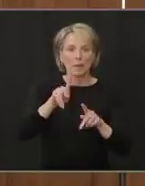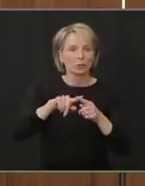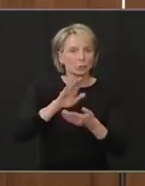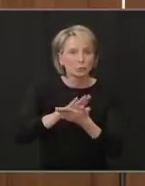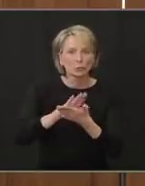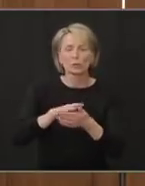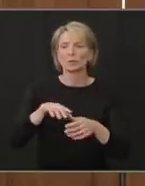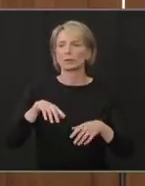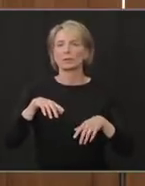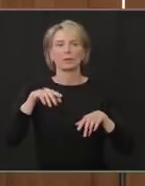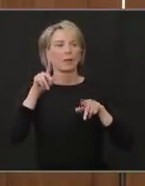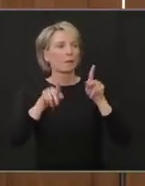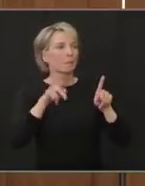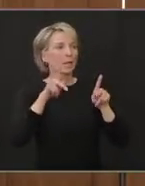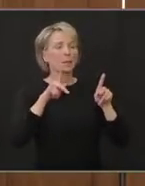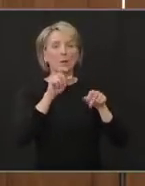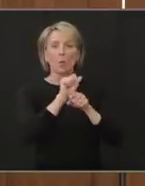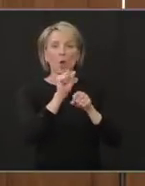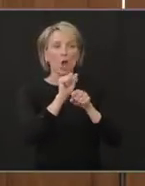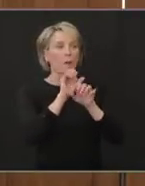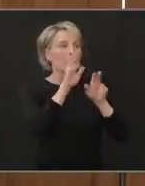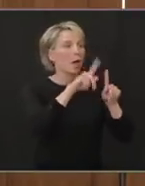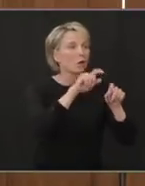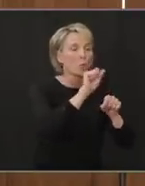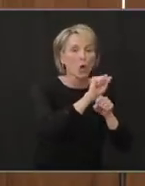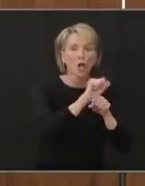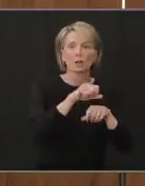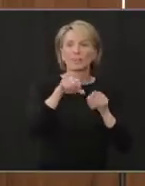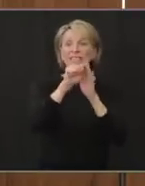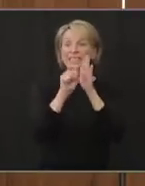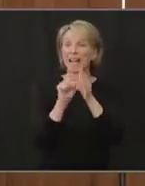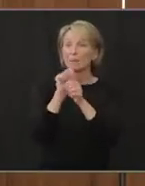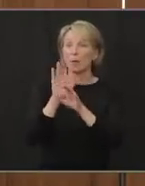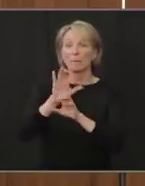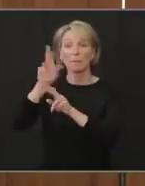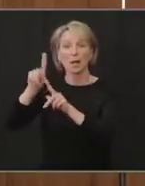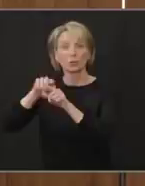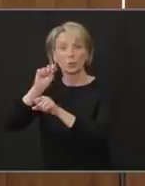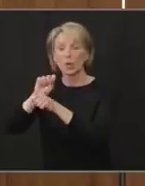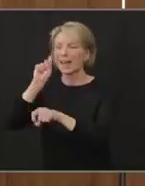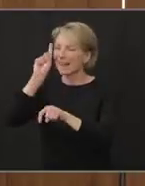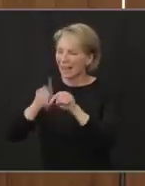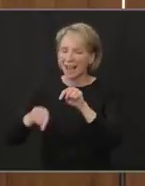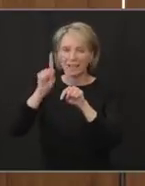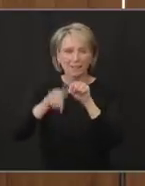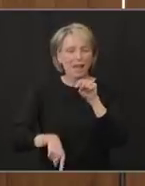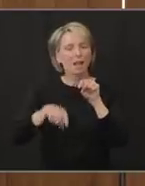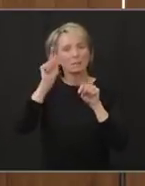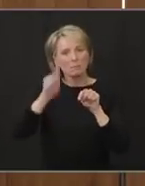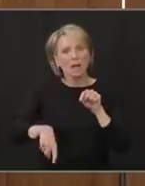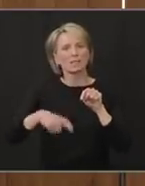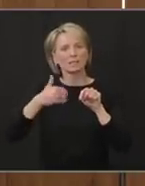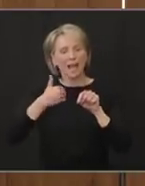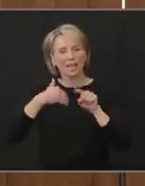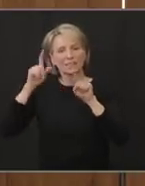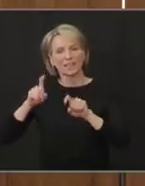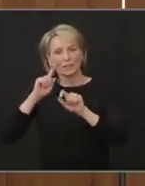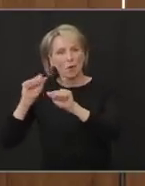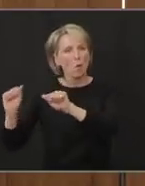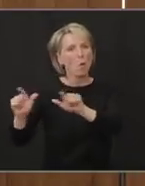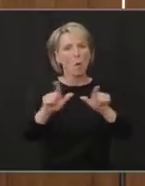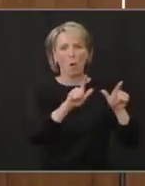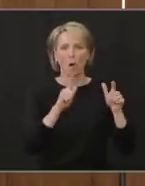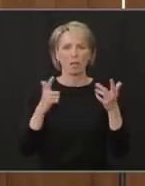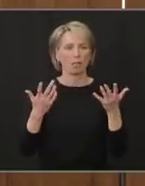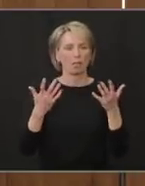state employees go back to their work without widespread testing. You don't know the